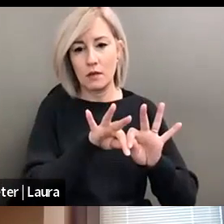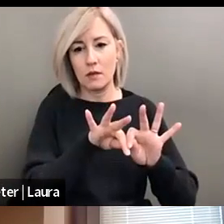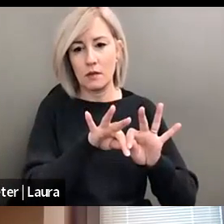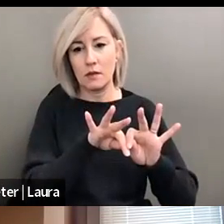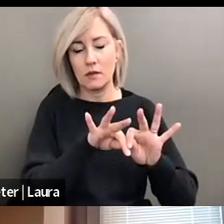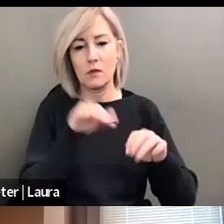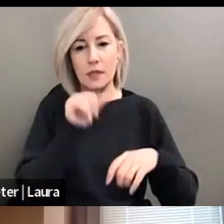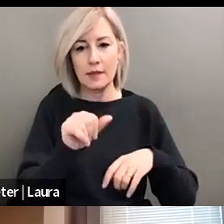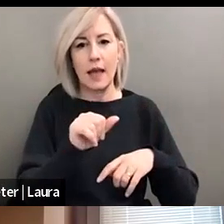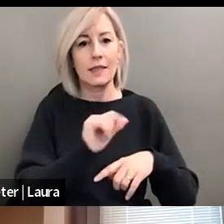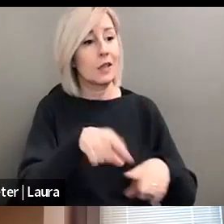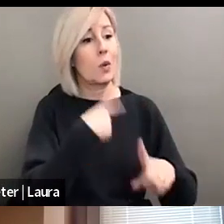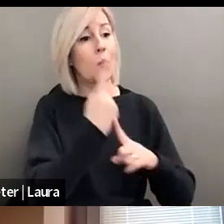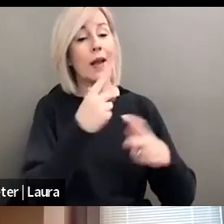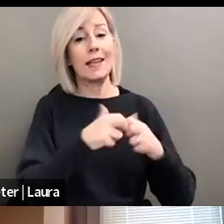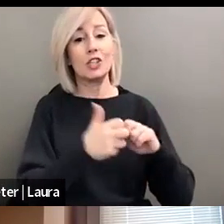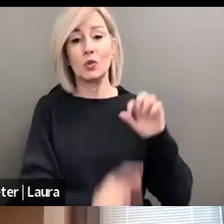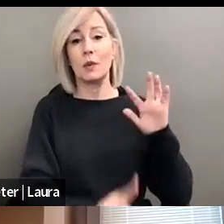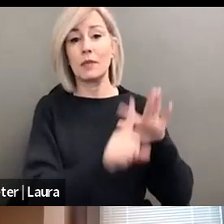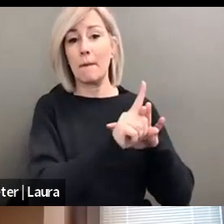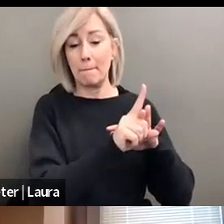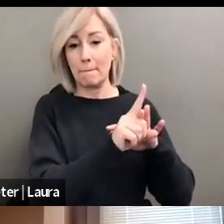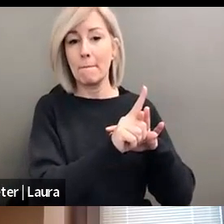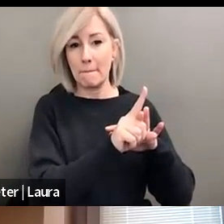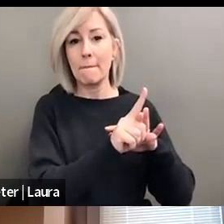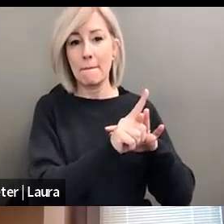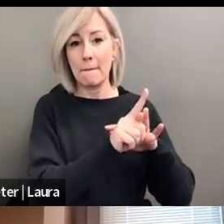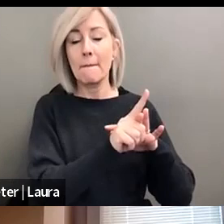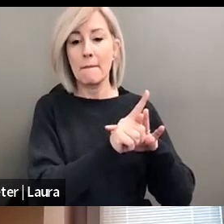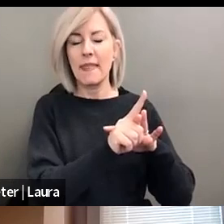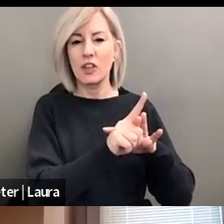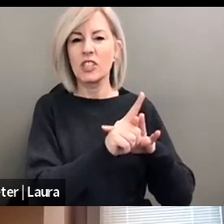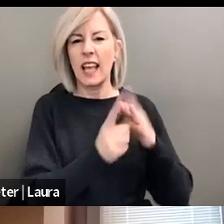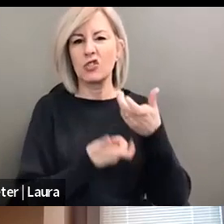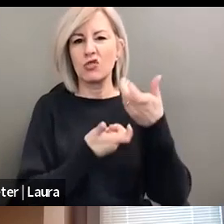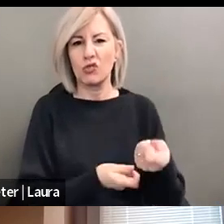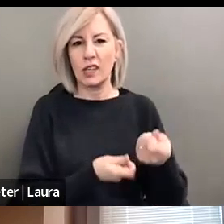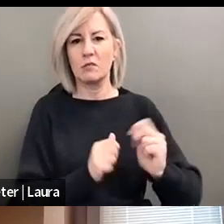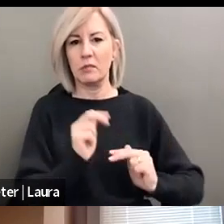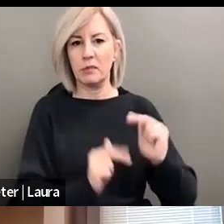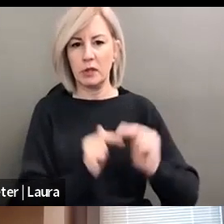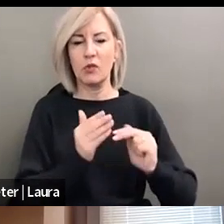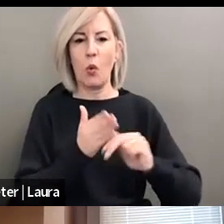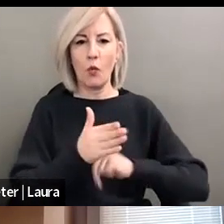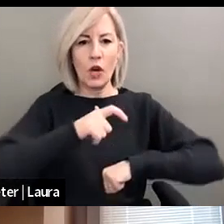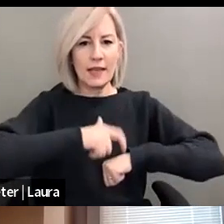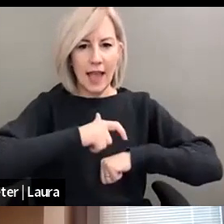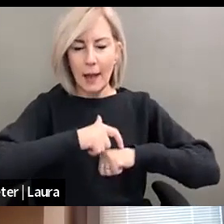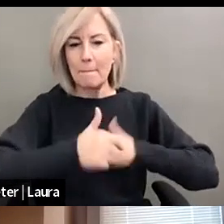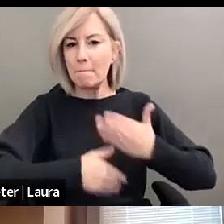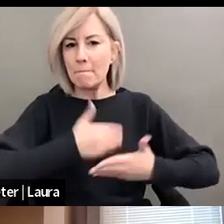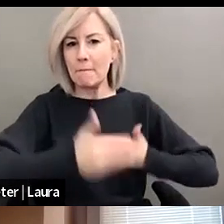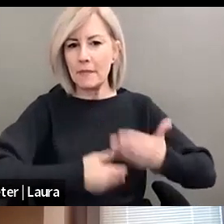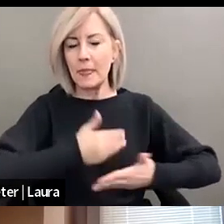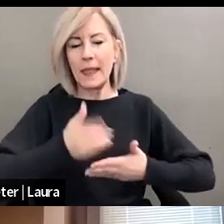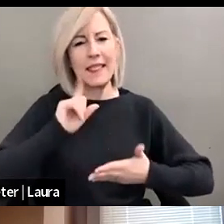not just if one issue comes up, it's that there's been trust built over, a little time at least. And sometimes